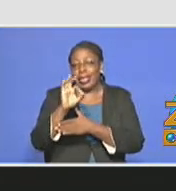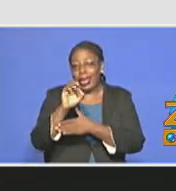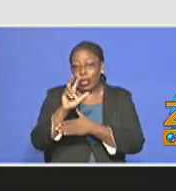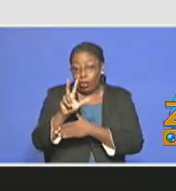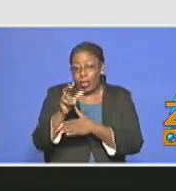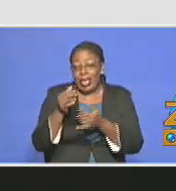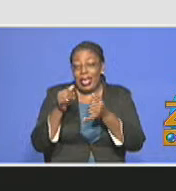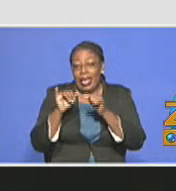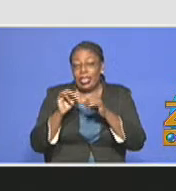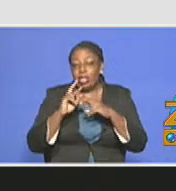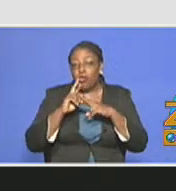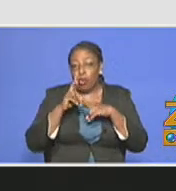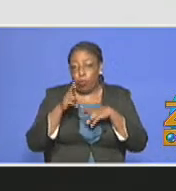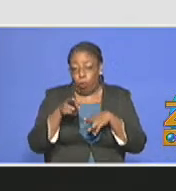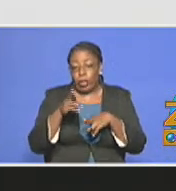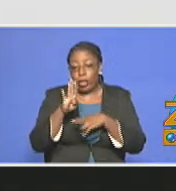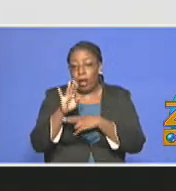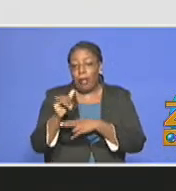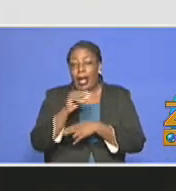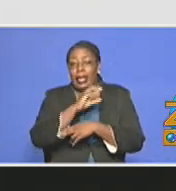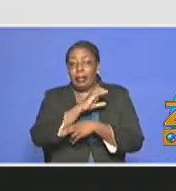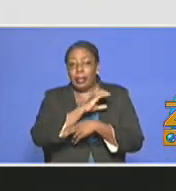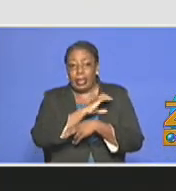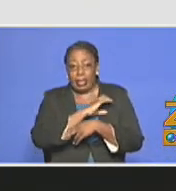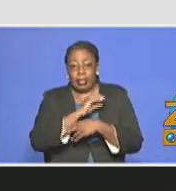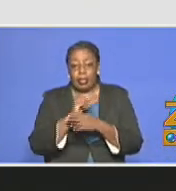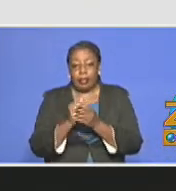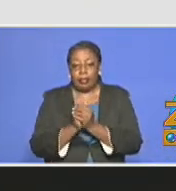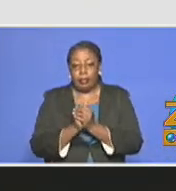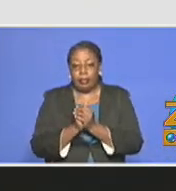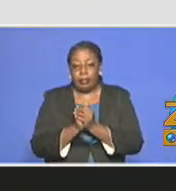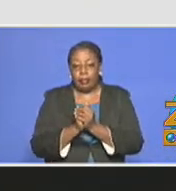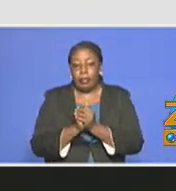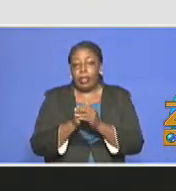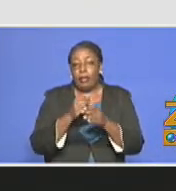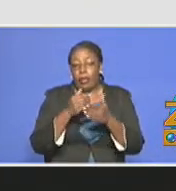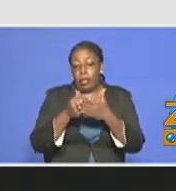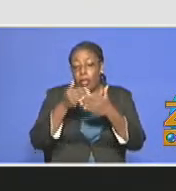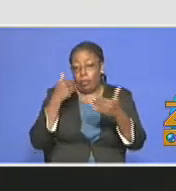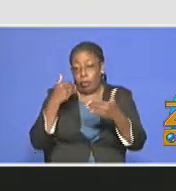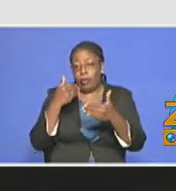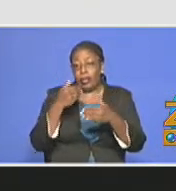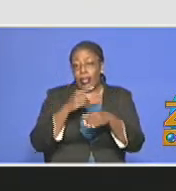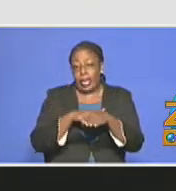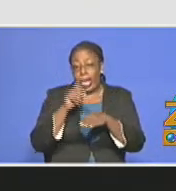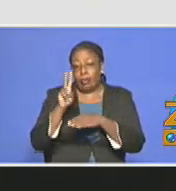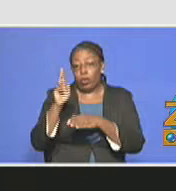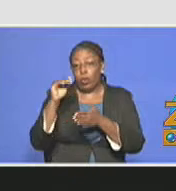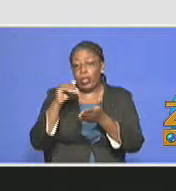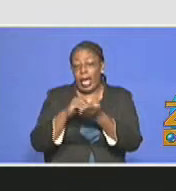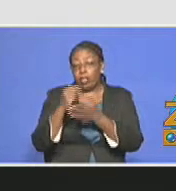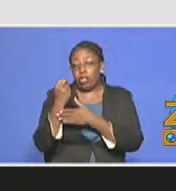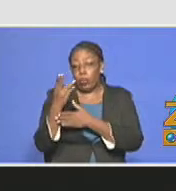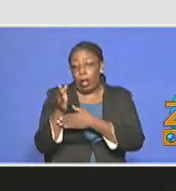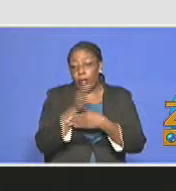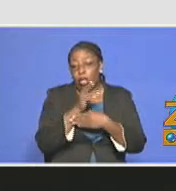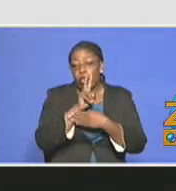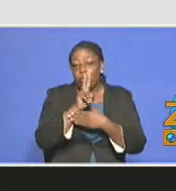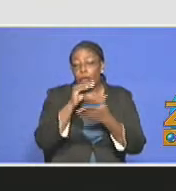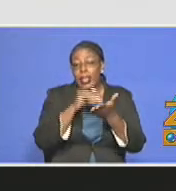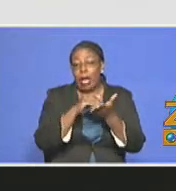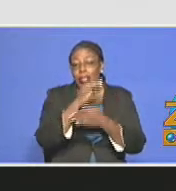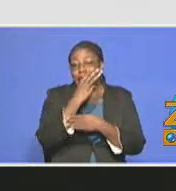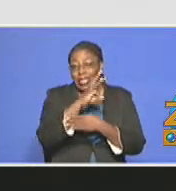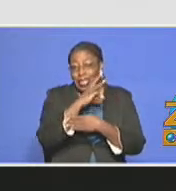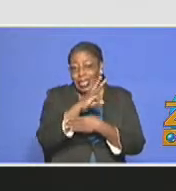1,893 incidents reported by the police. For the previous period, 2012 to